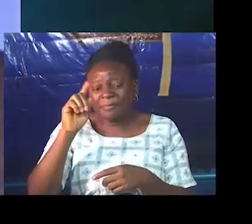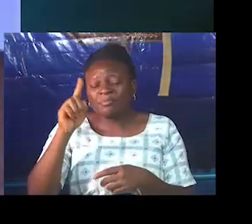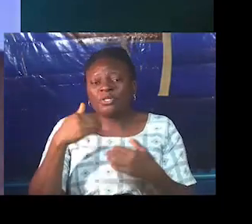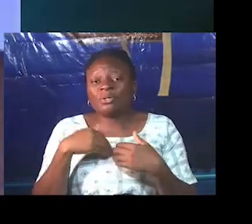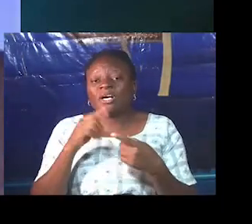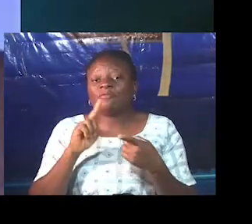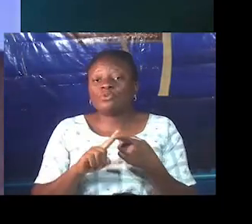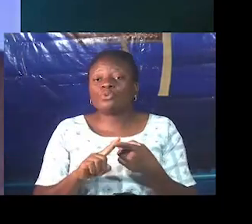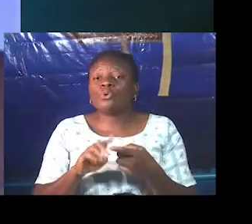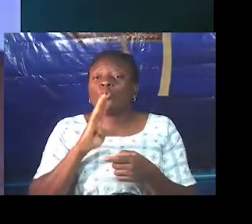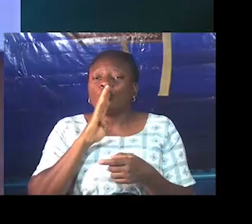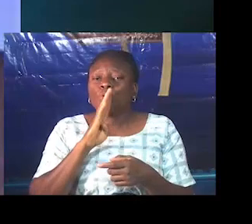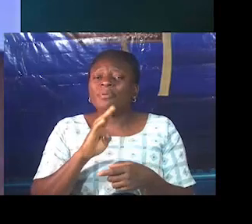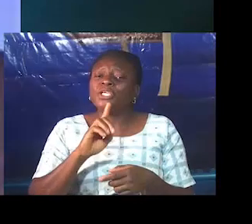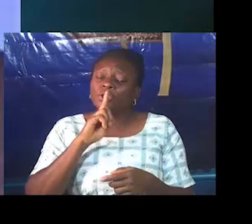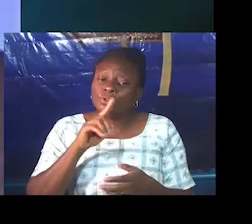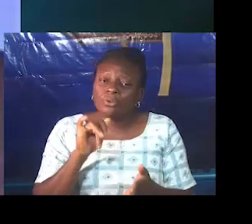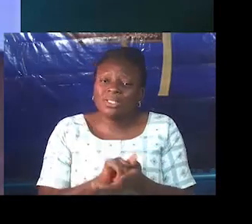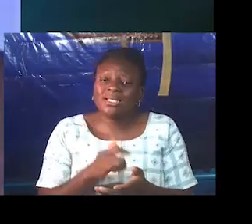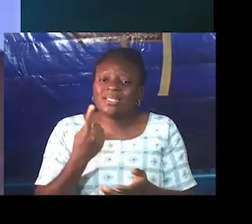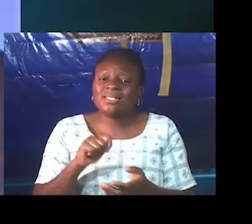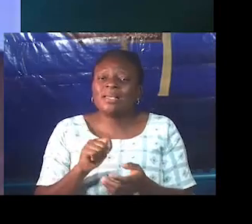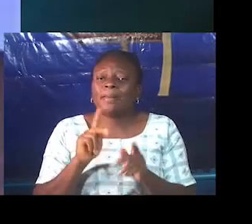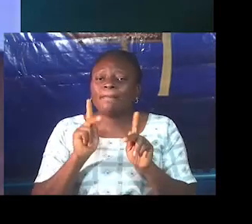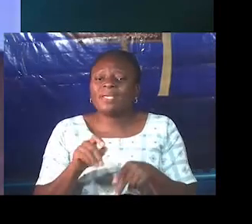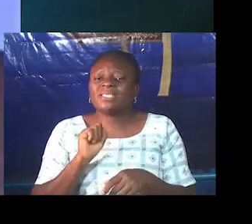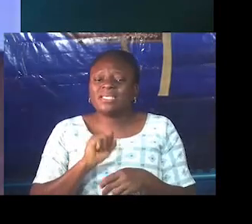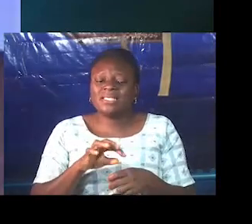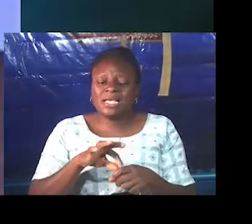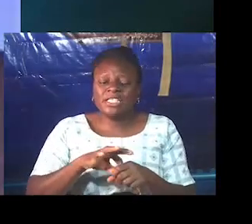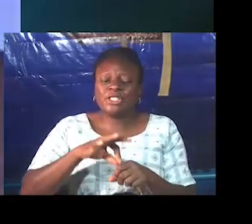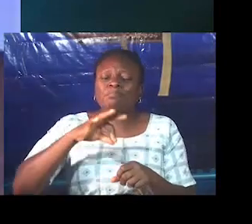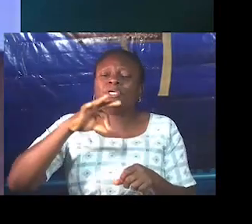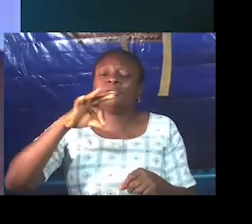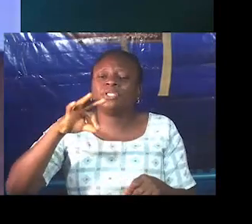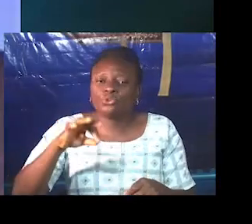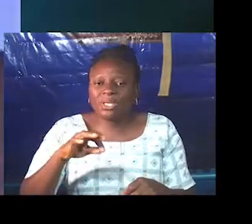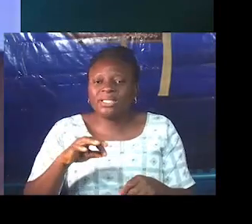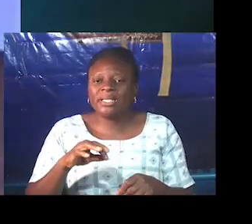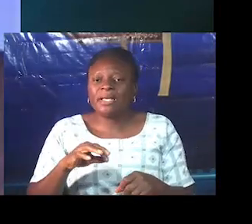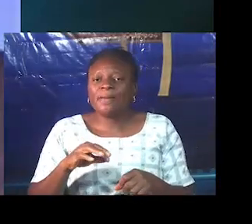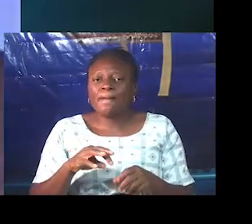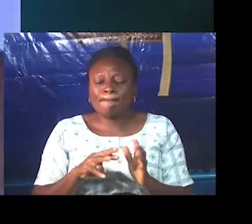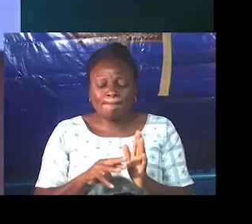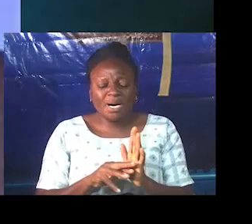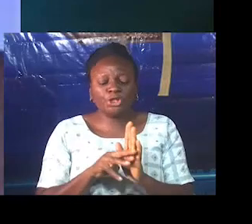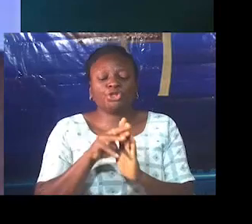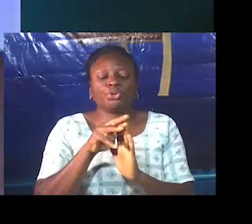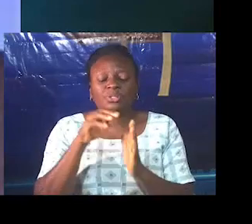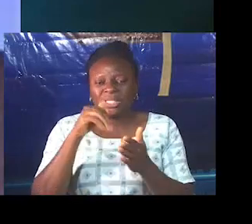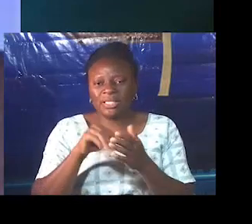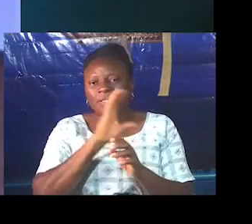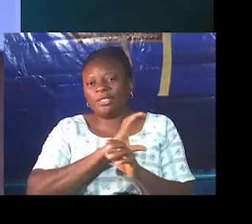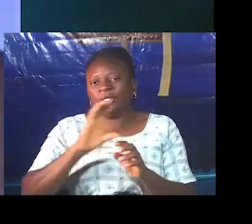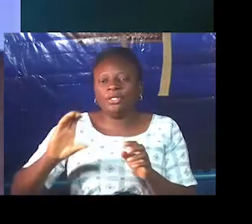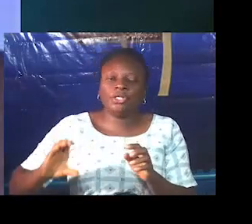going to take decision over your life. And when he says no, you cannot say yes. You can't go on. Even if